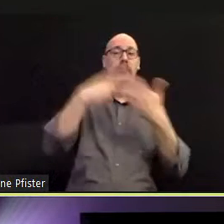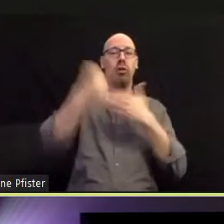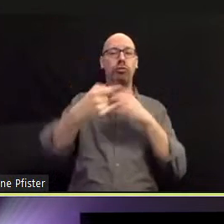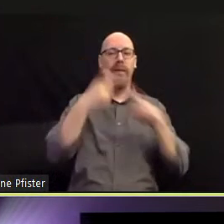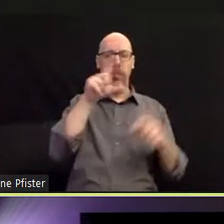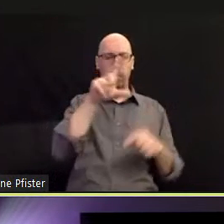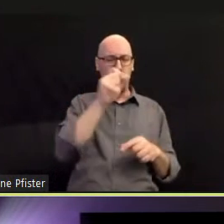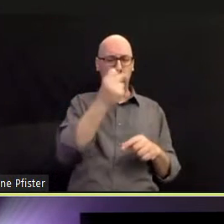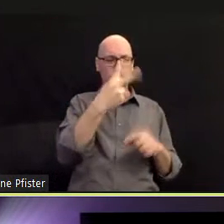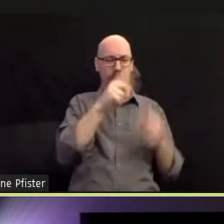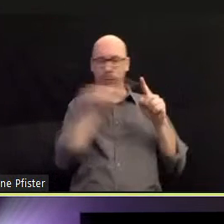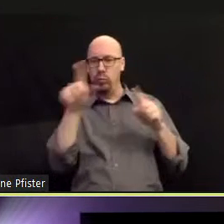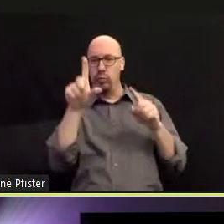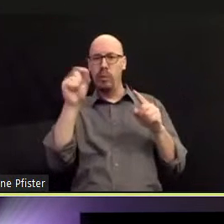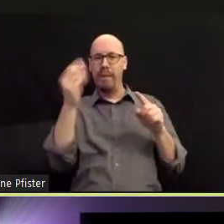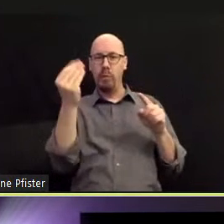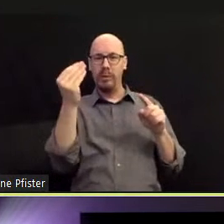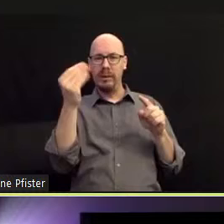to 2013.